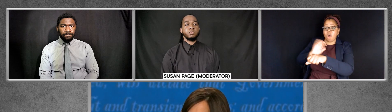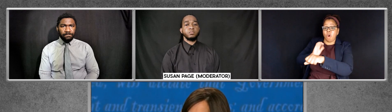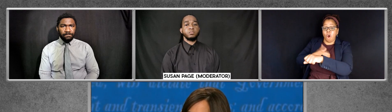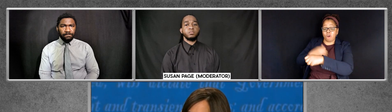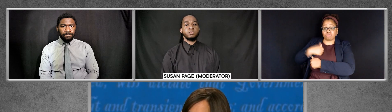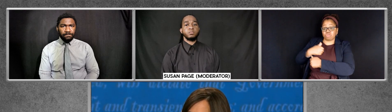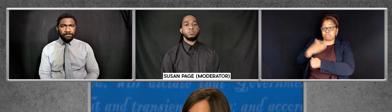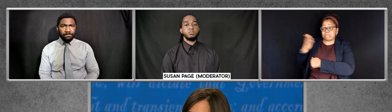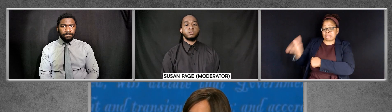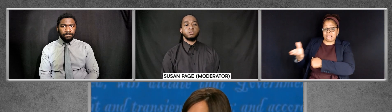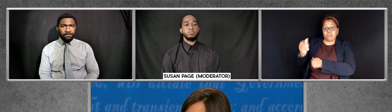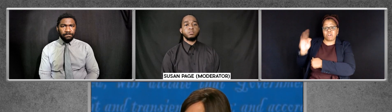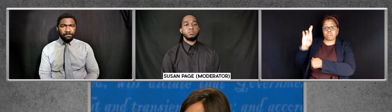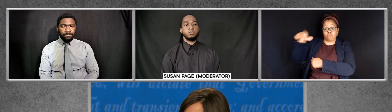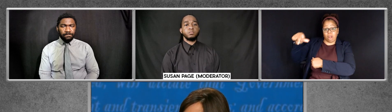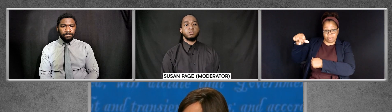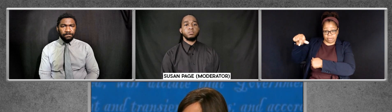And